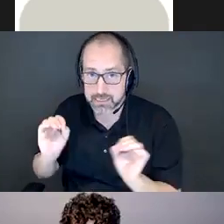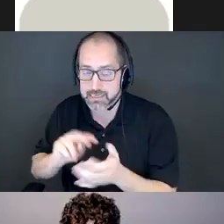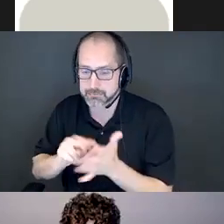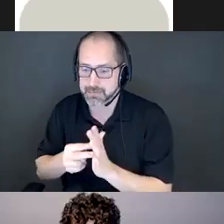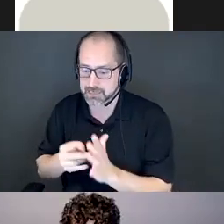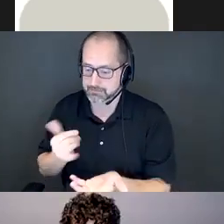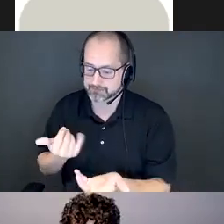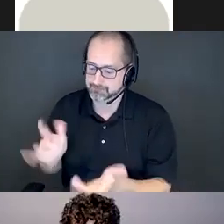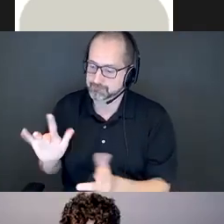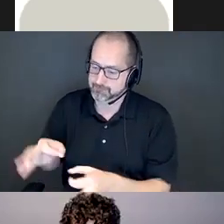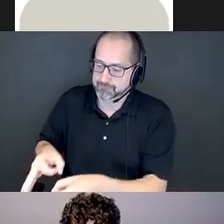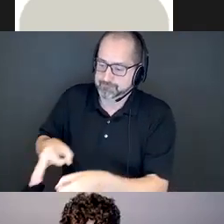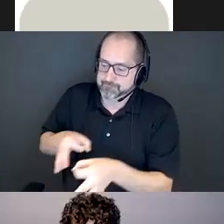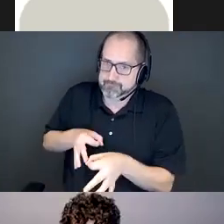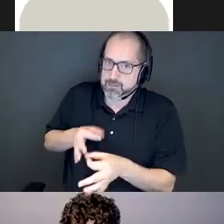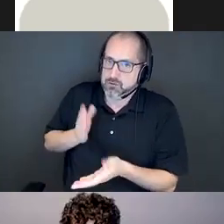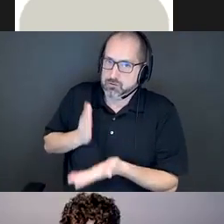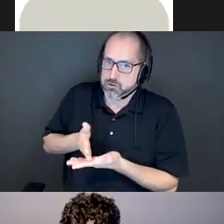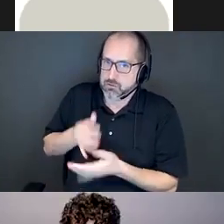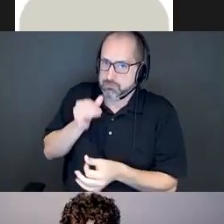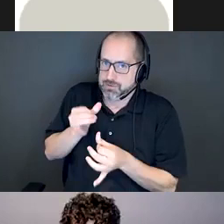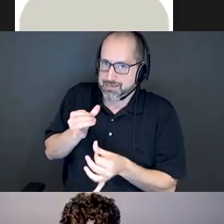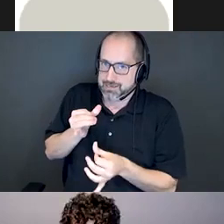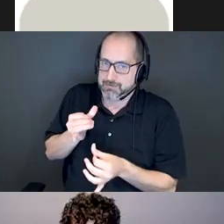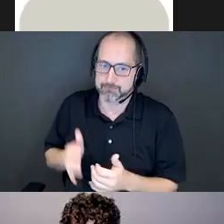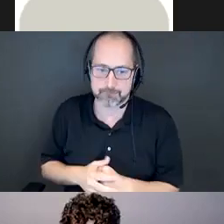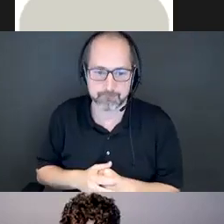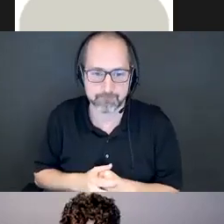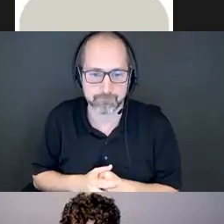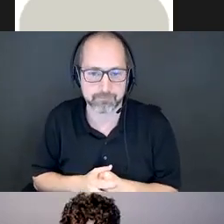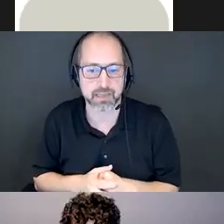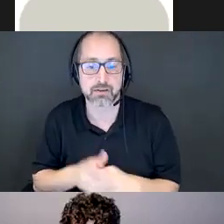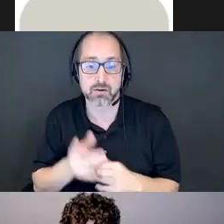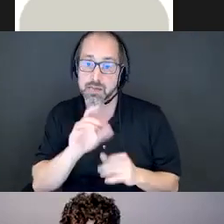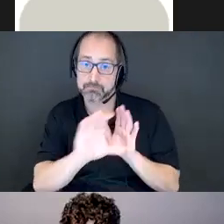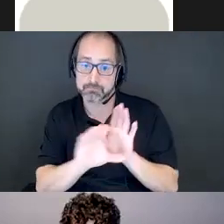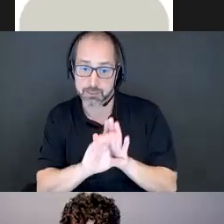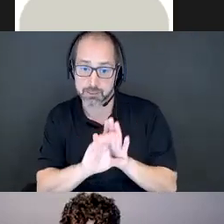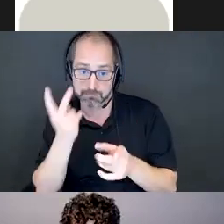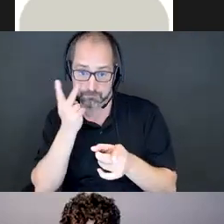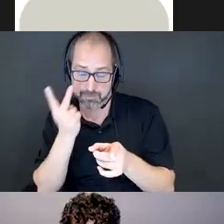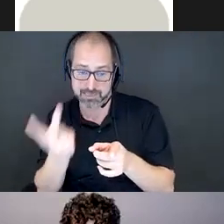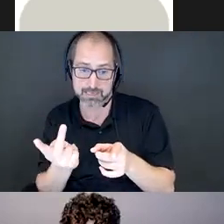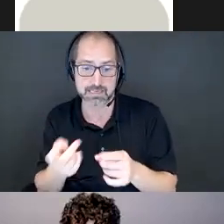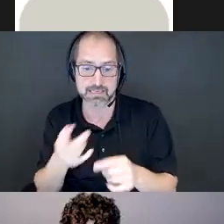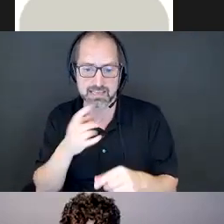frailties. So this is an infographic that you'll find on the